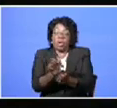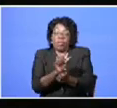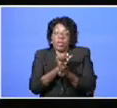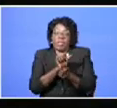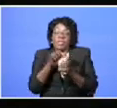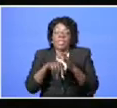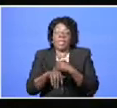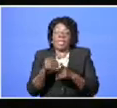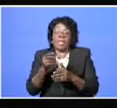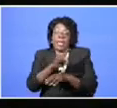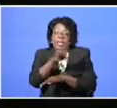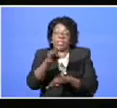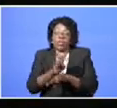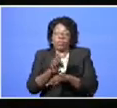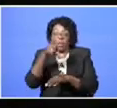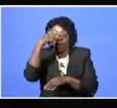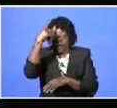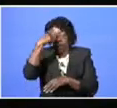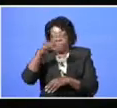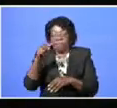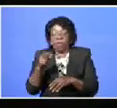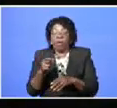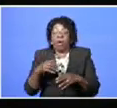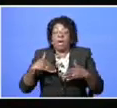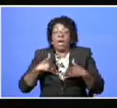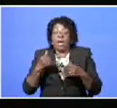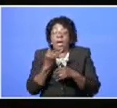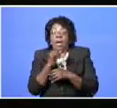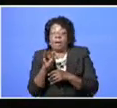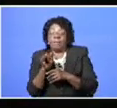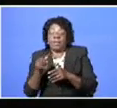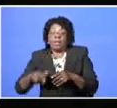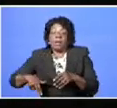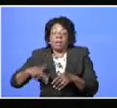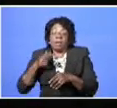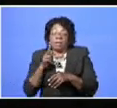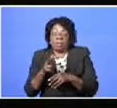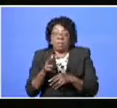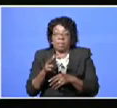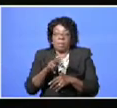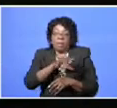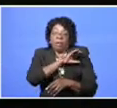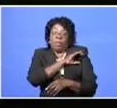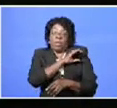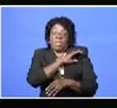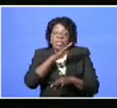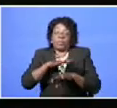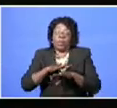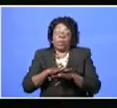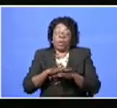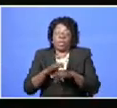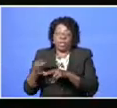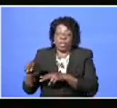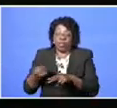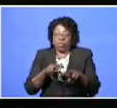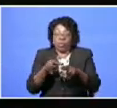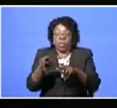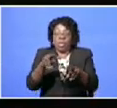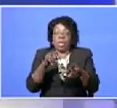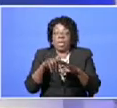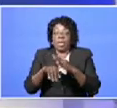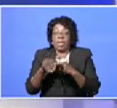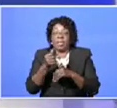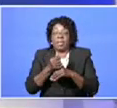possession of illegal ammunition. According to reports, shortly before 9 a.m., officers were on patrol at the Georgetown